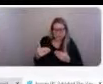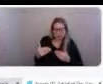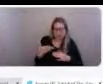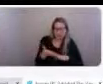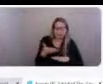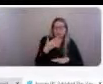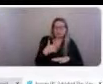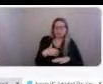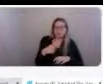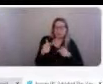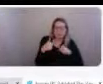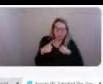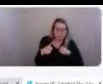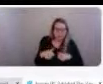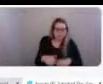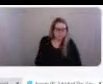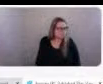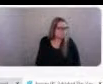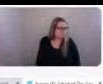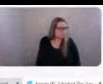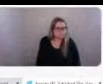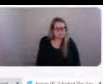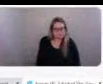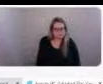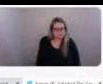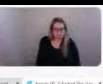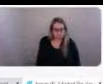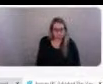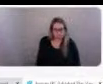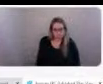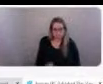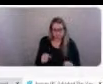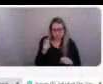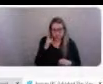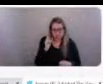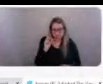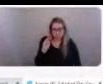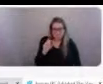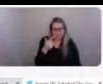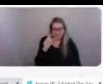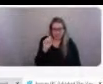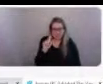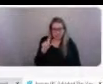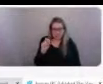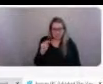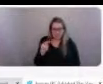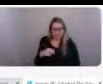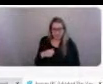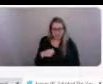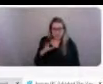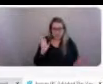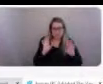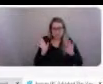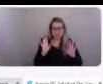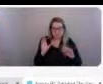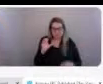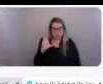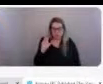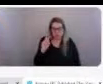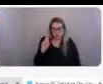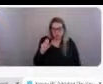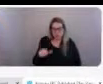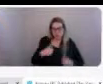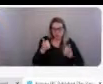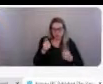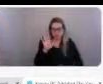barnwell will proceed with you afterwards we can hear you magdalena hello my name is magdalena acosta i live in